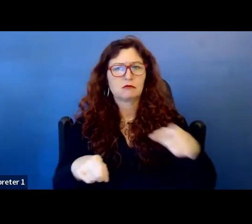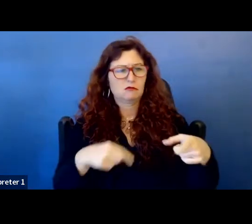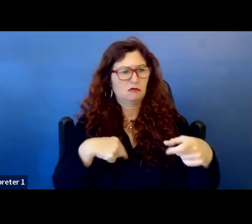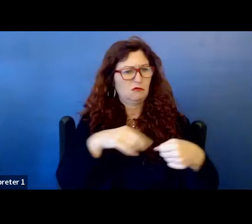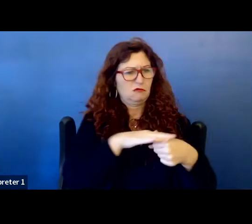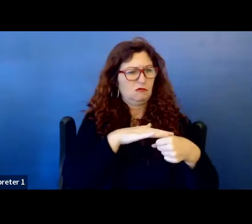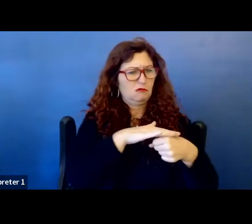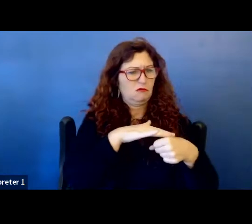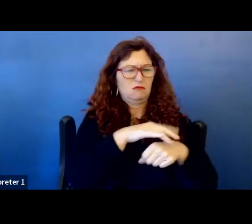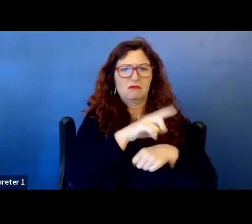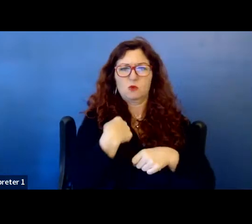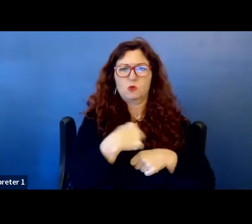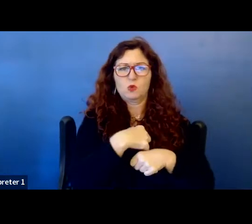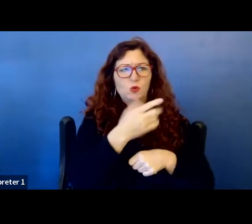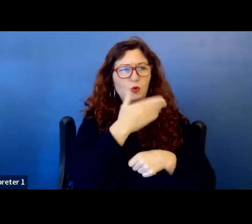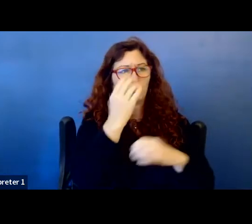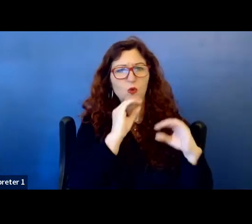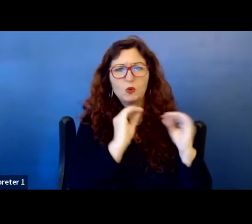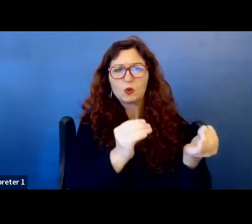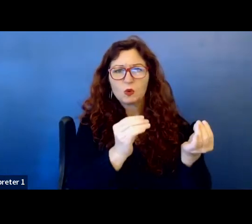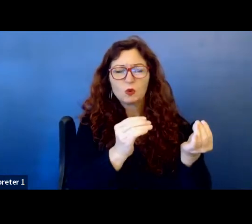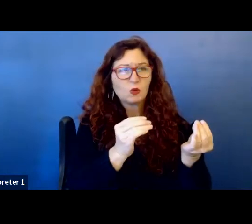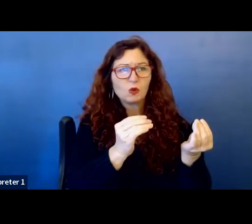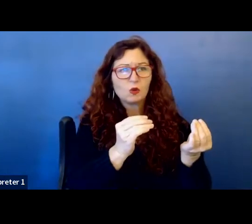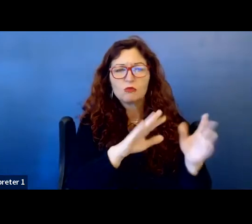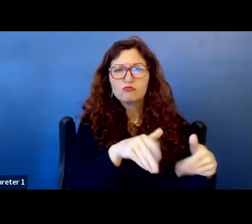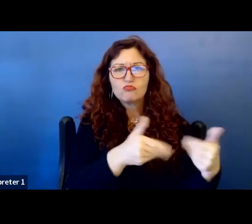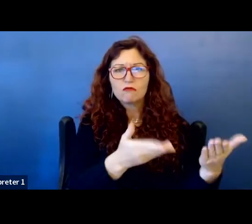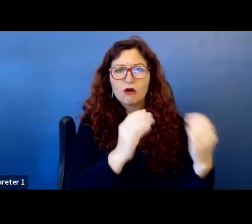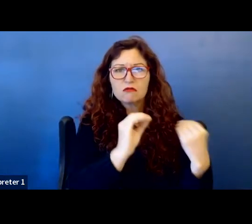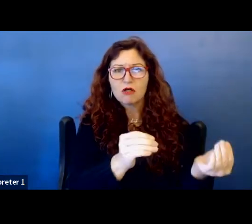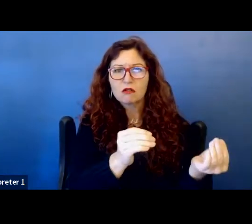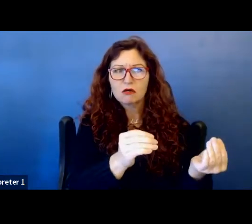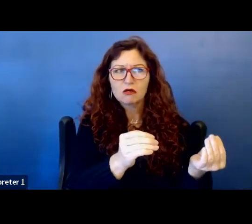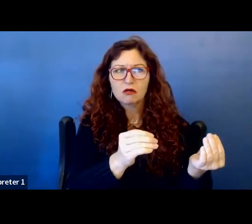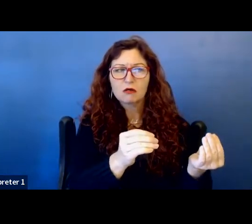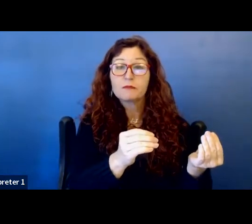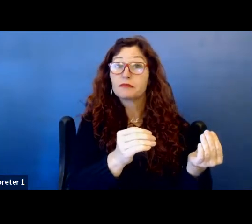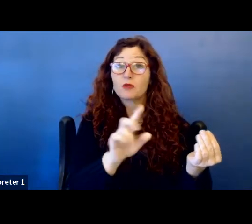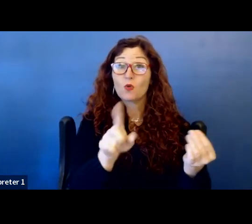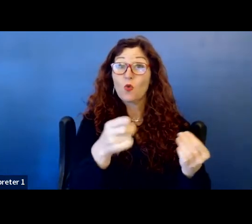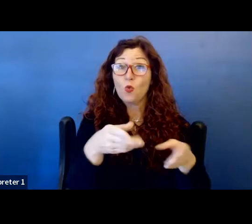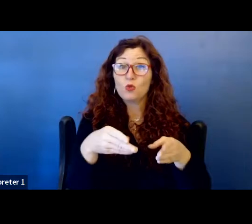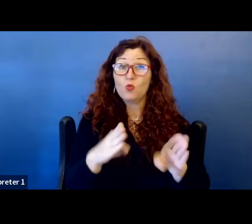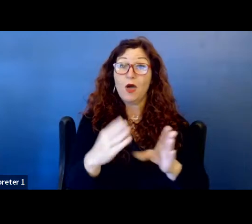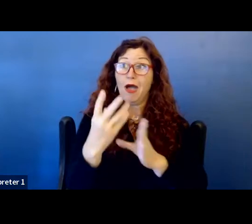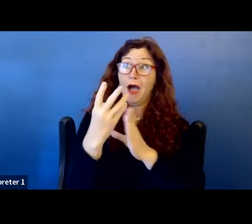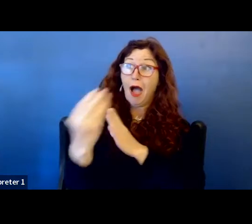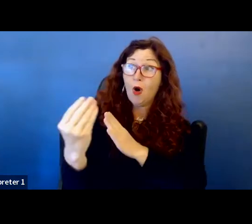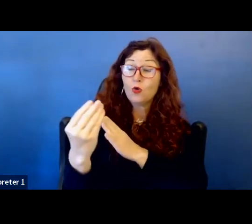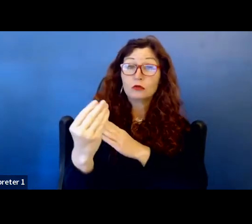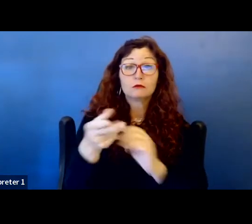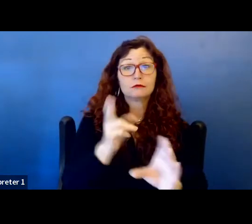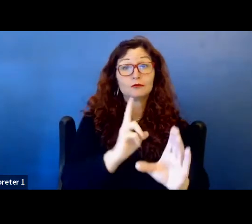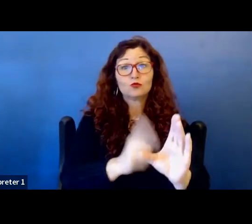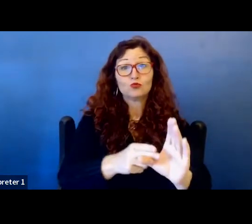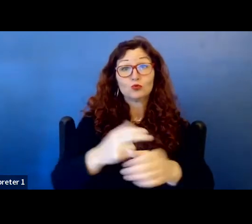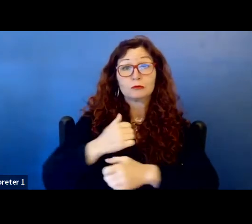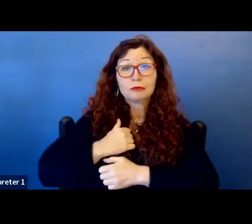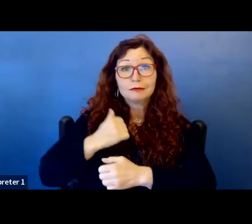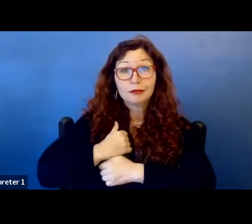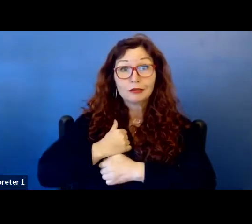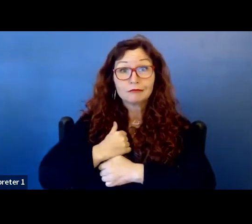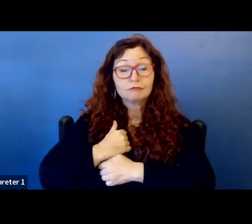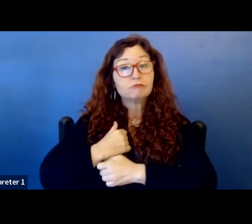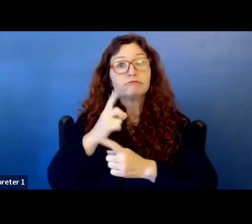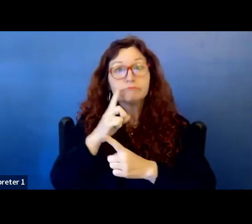we had to actually do much like myself and actually enlisting united states military and actually travel around the world and come back and still be faced